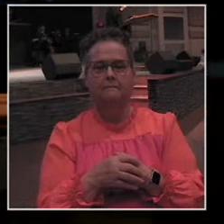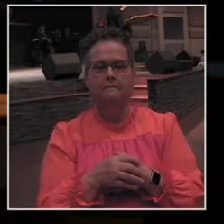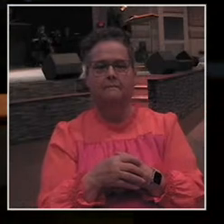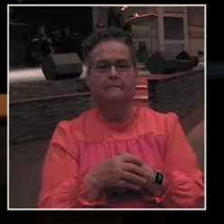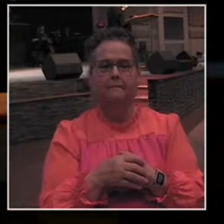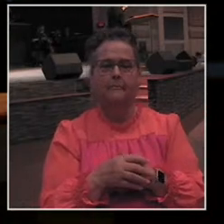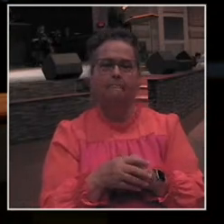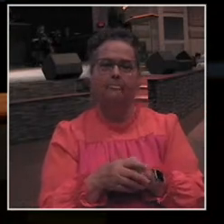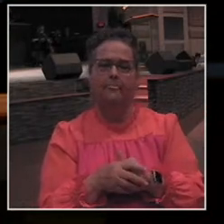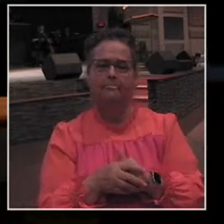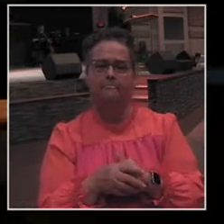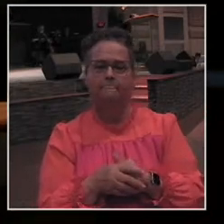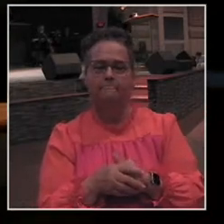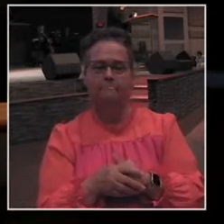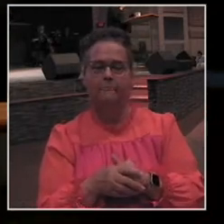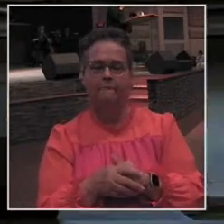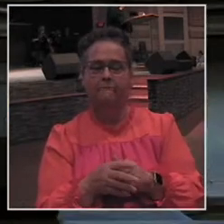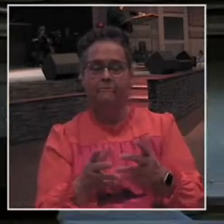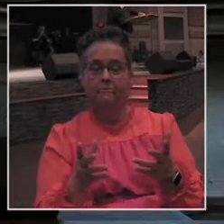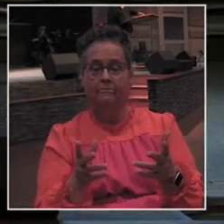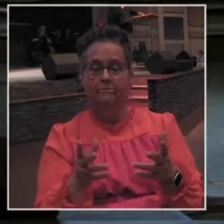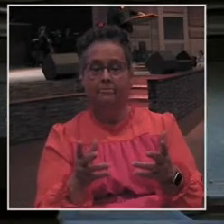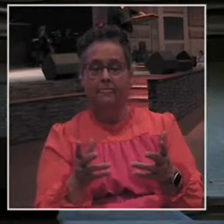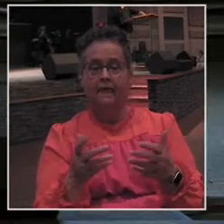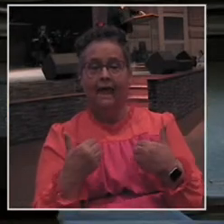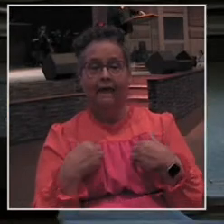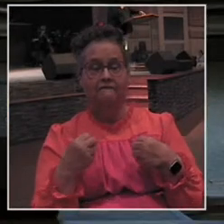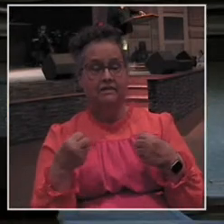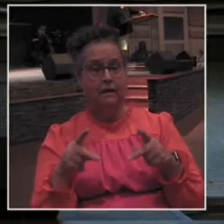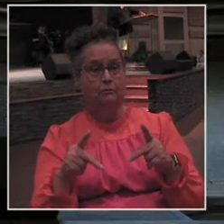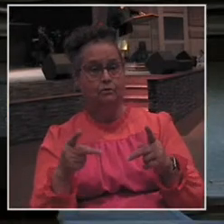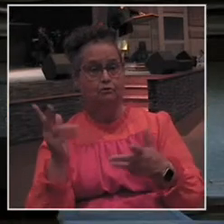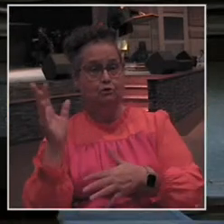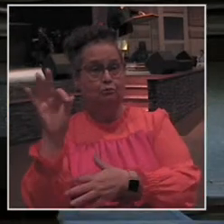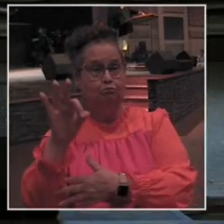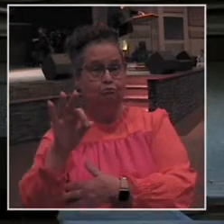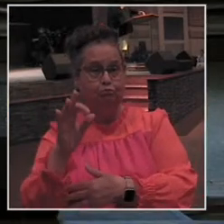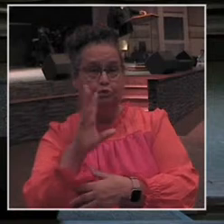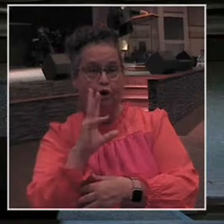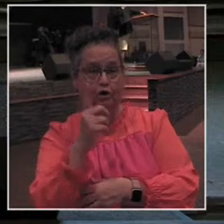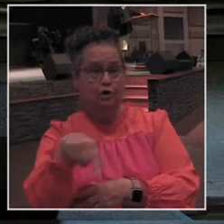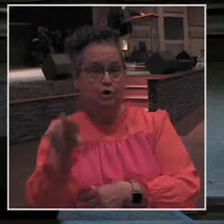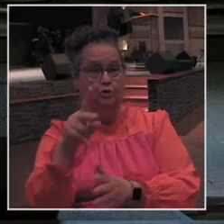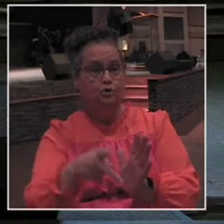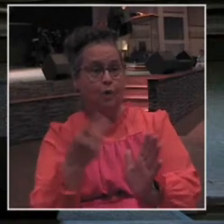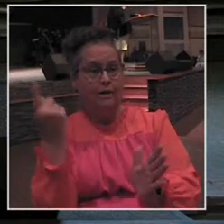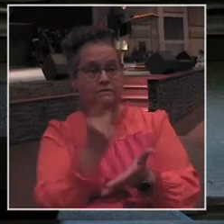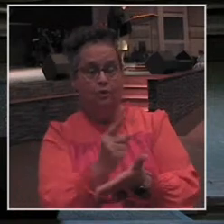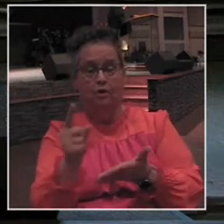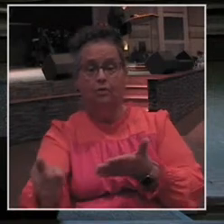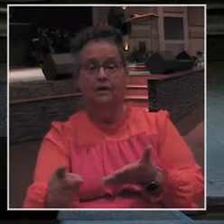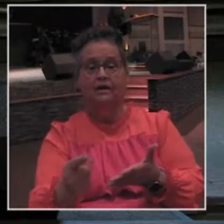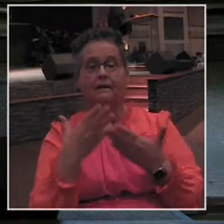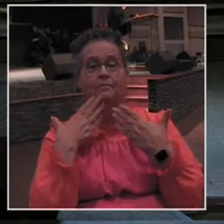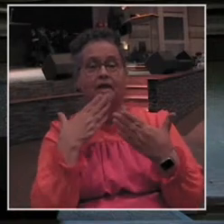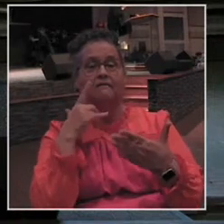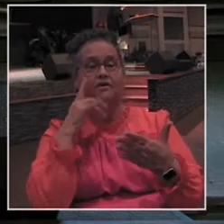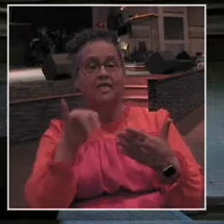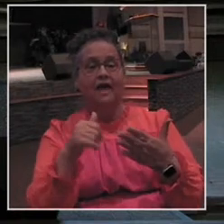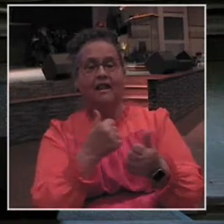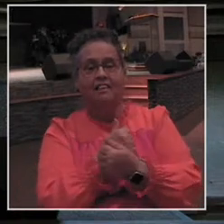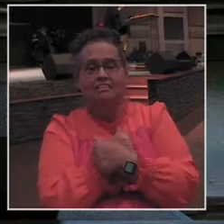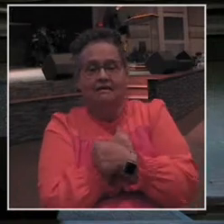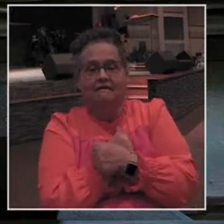Thank you. I get the opportunity to speak to you twice in a week. Thankful for that. I love my church family. I love y'all.